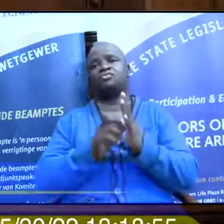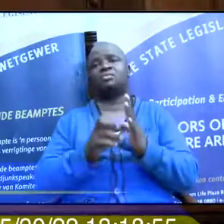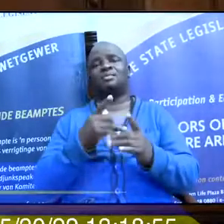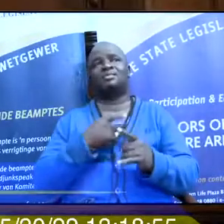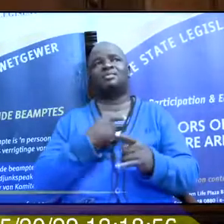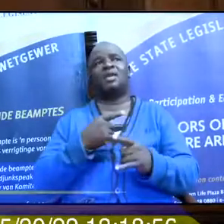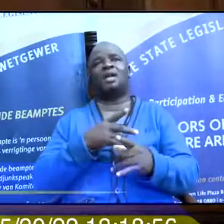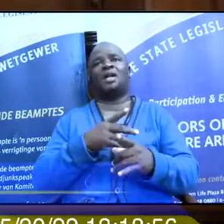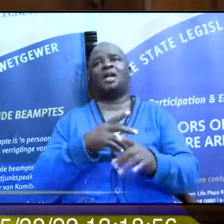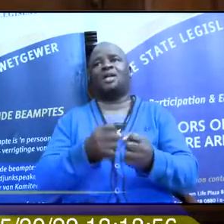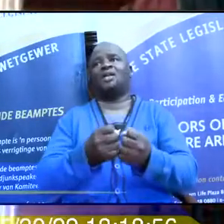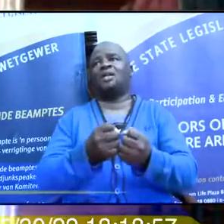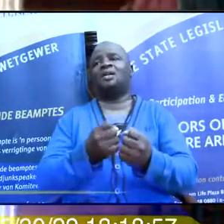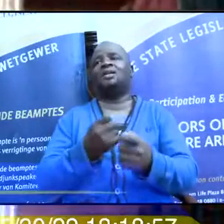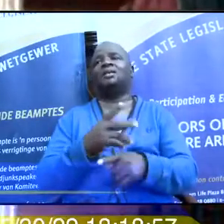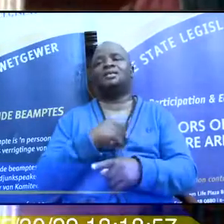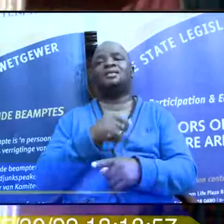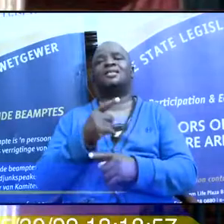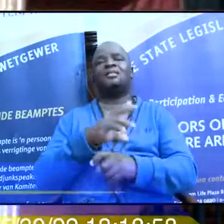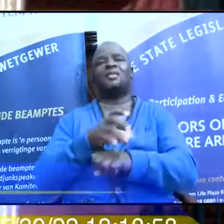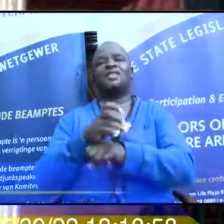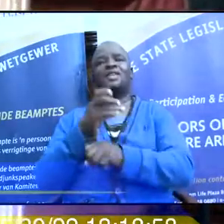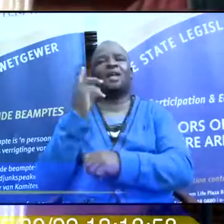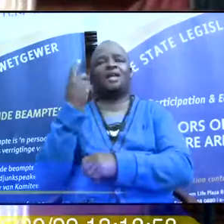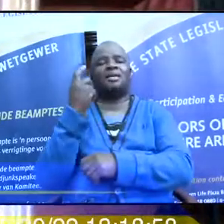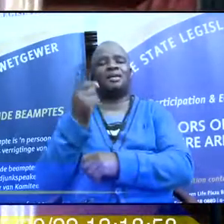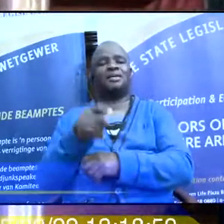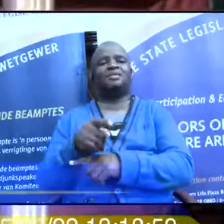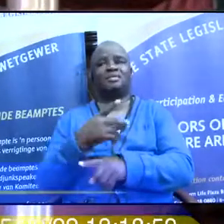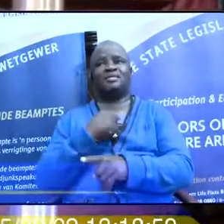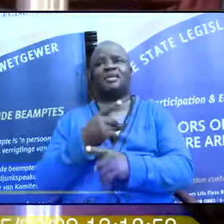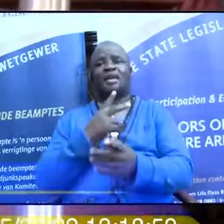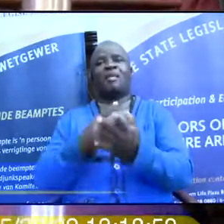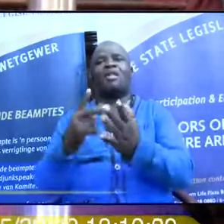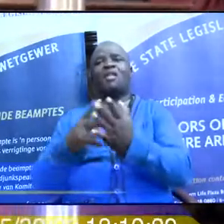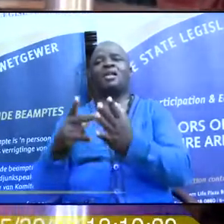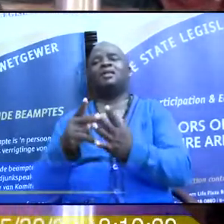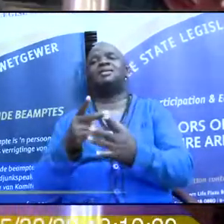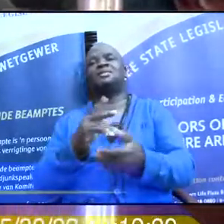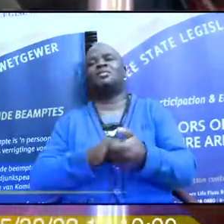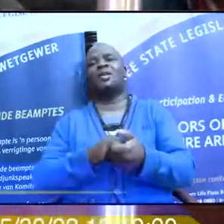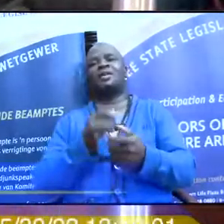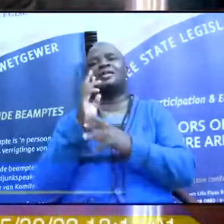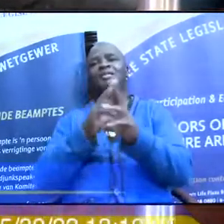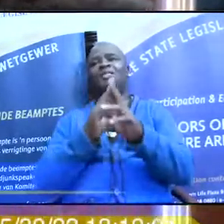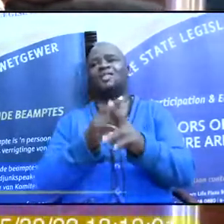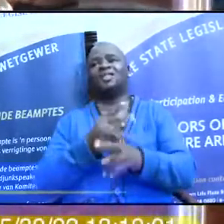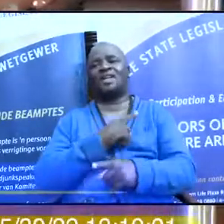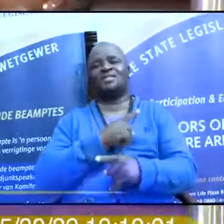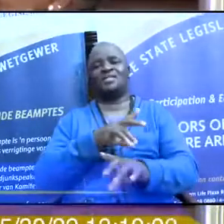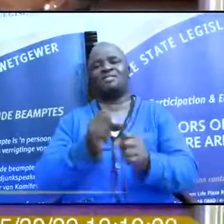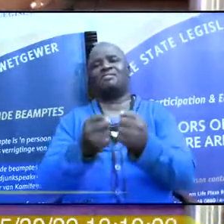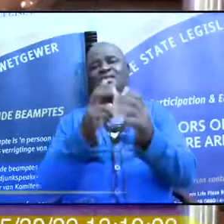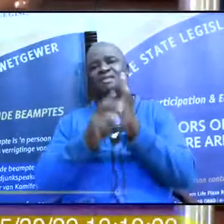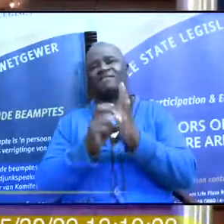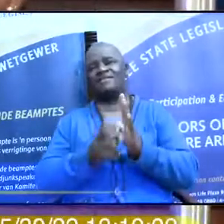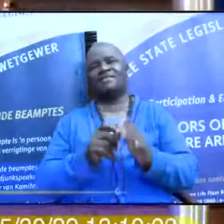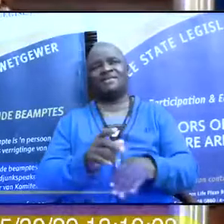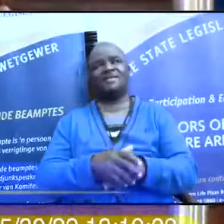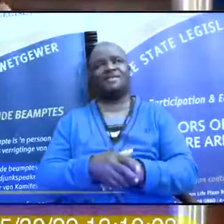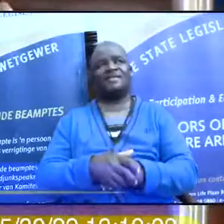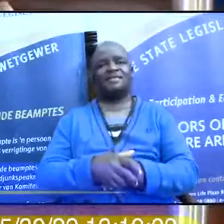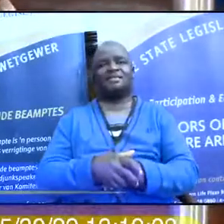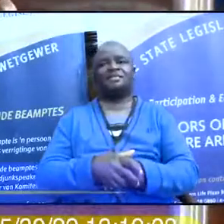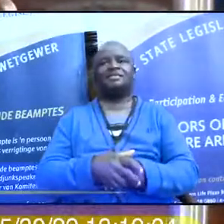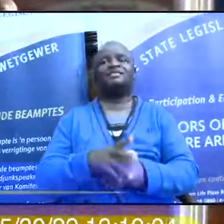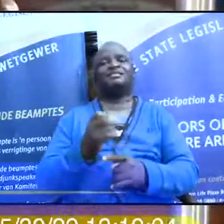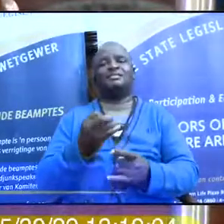the provisional secretaries who are presenting so they used to present organizational report so they normally like to go into details so we